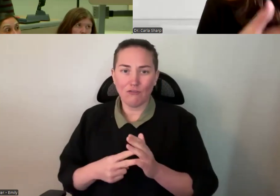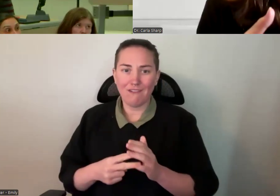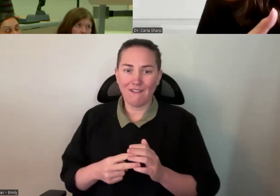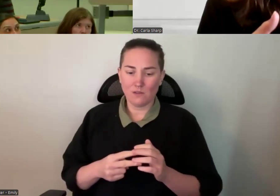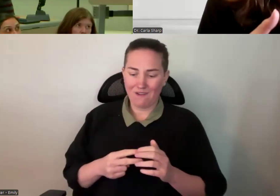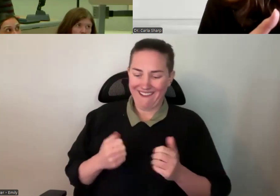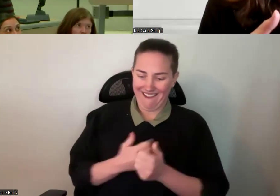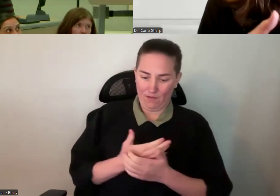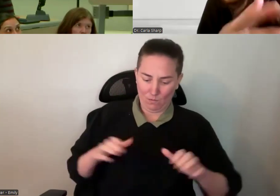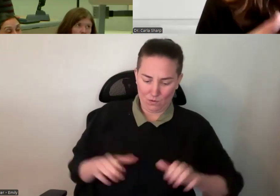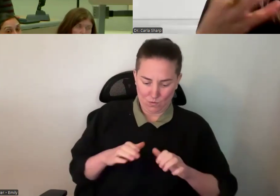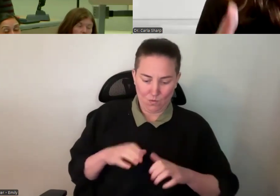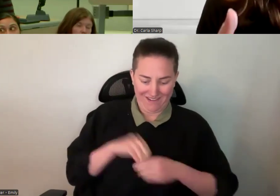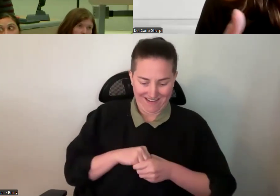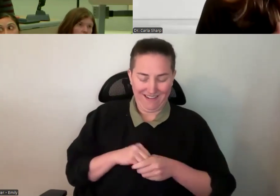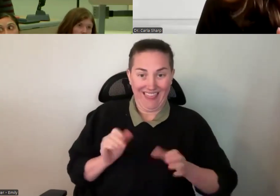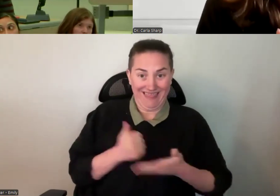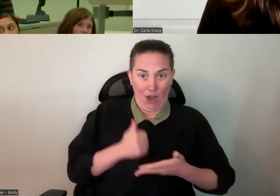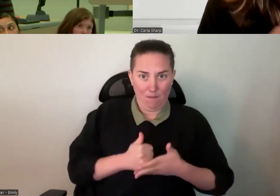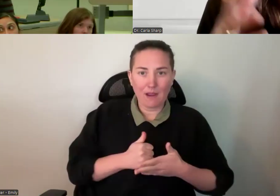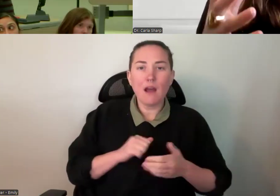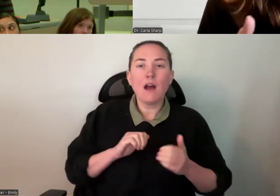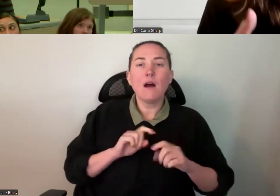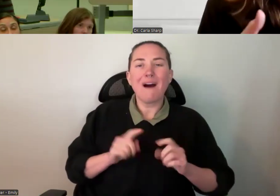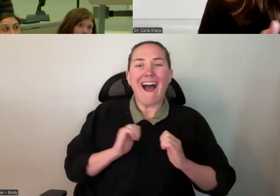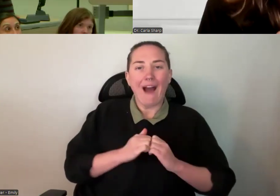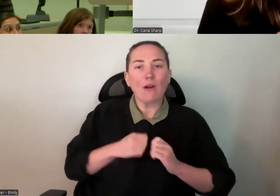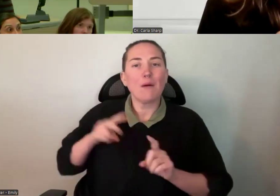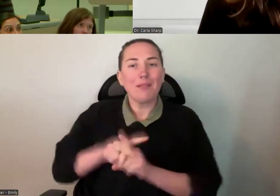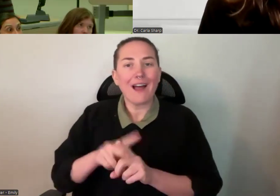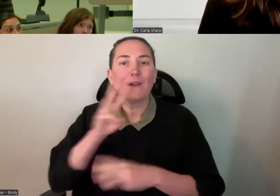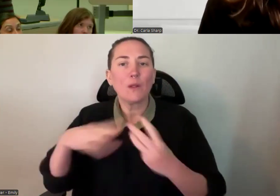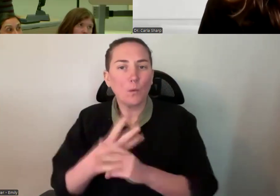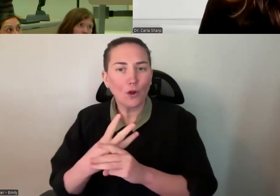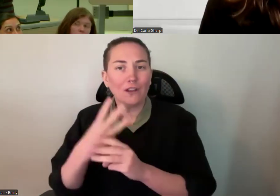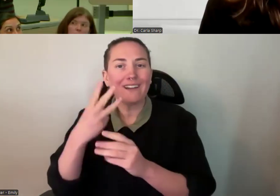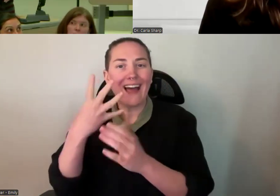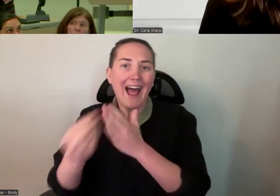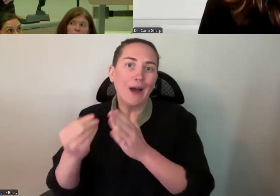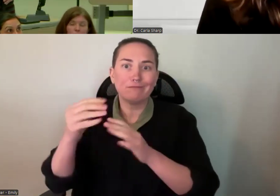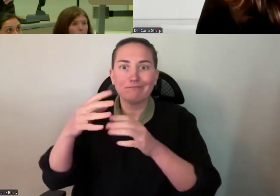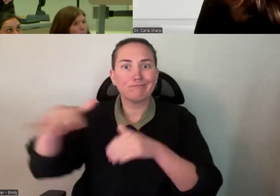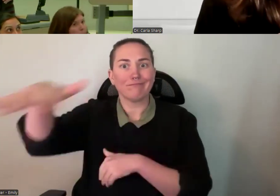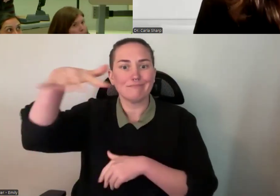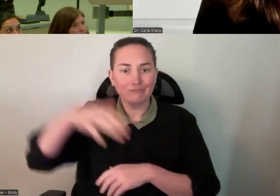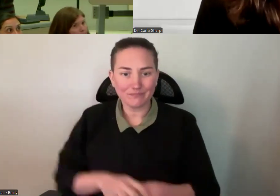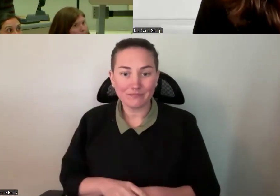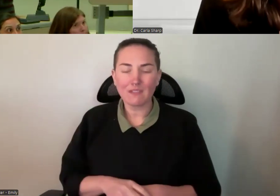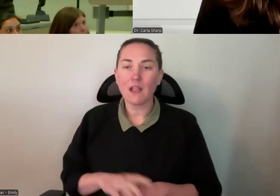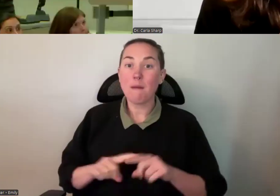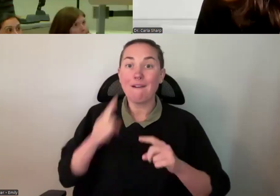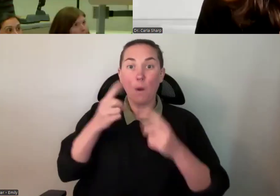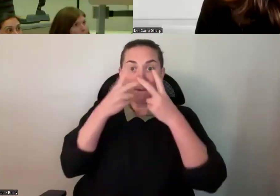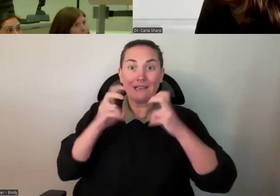we do in the therapy room to outside of the therapy room. How we've done that for mentalization-based therapy is